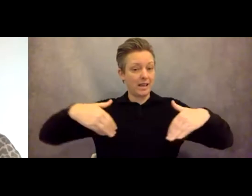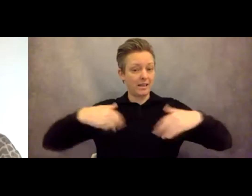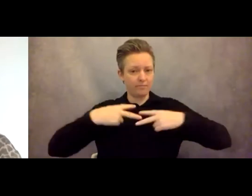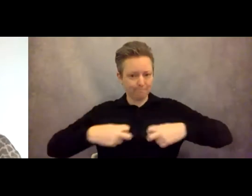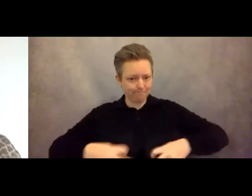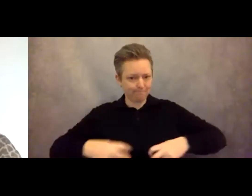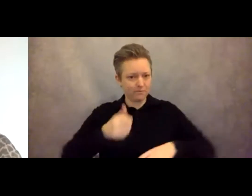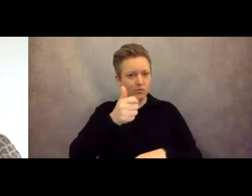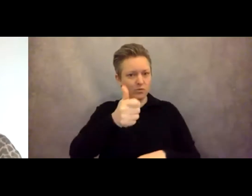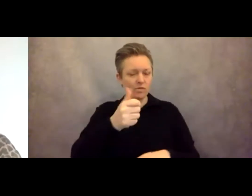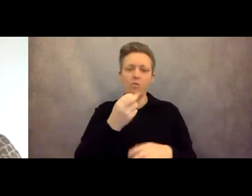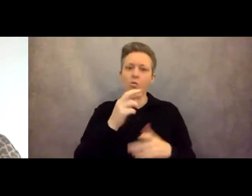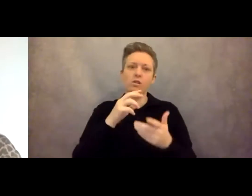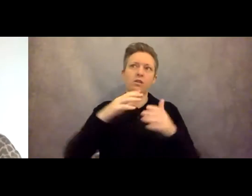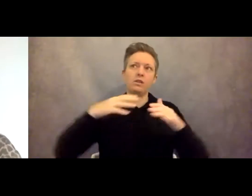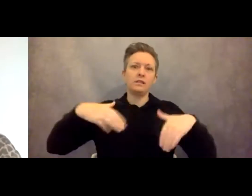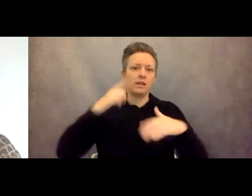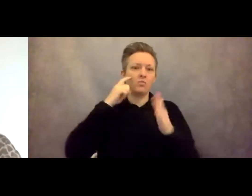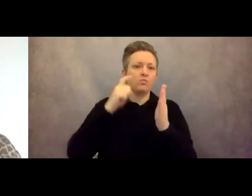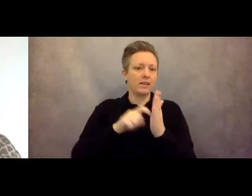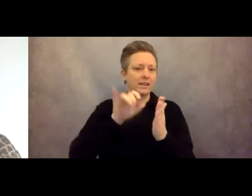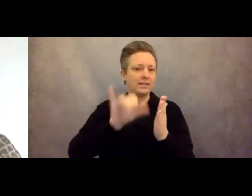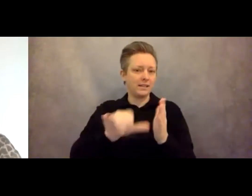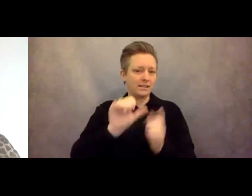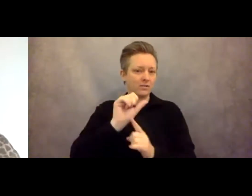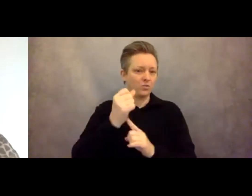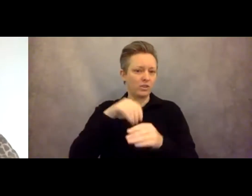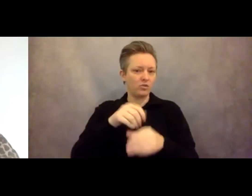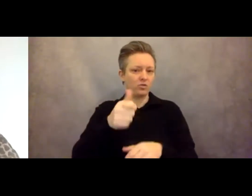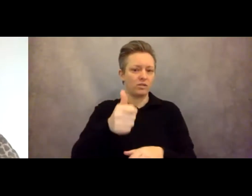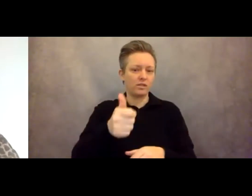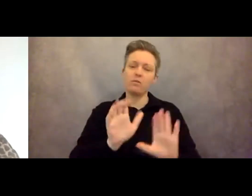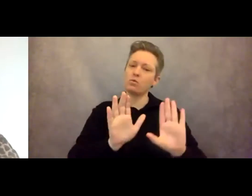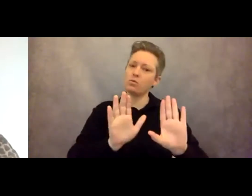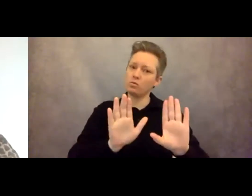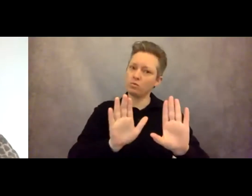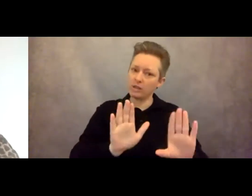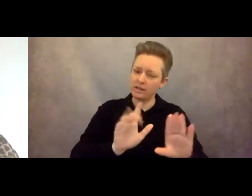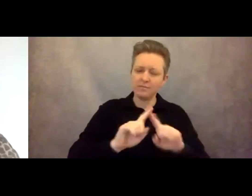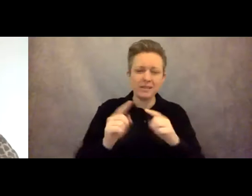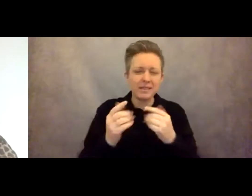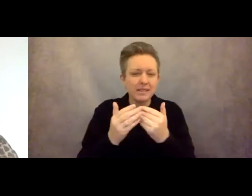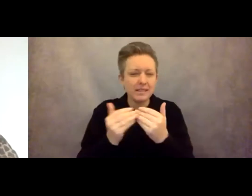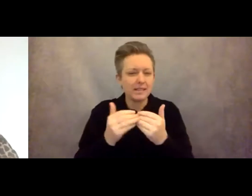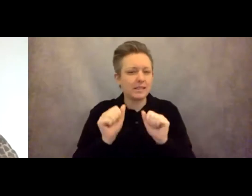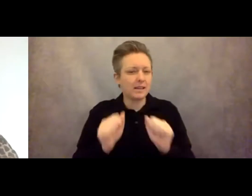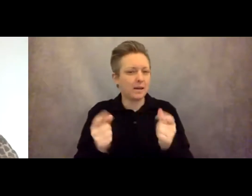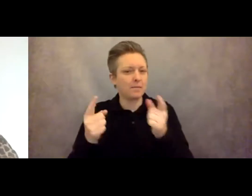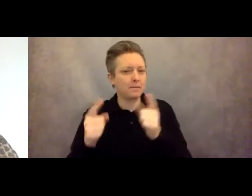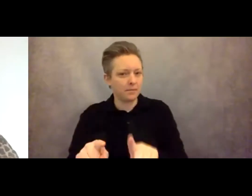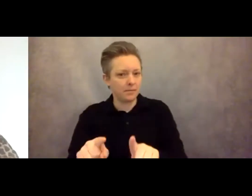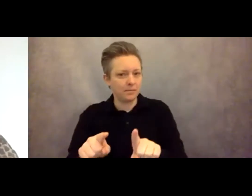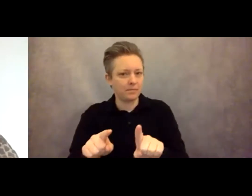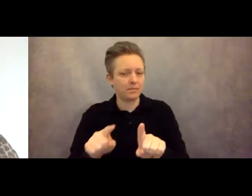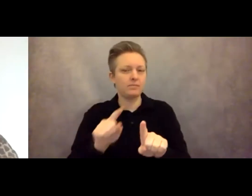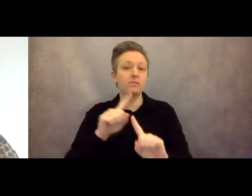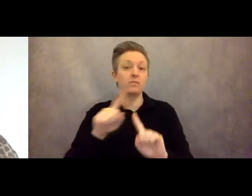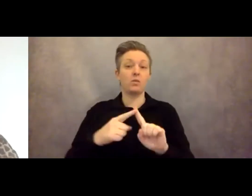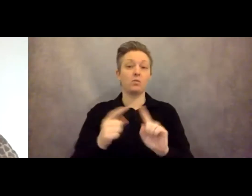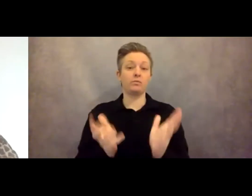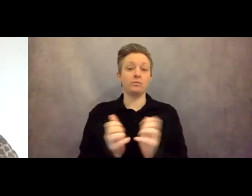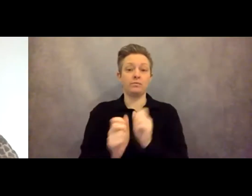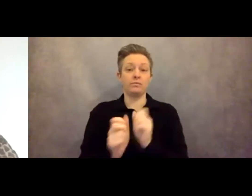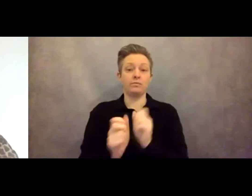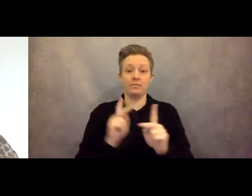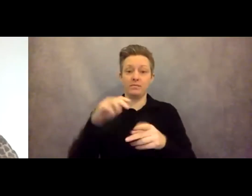in this work, especially because the folks we tend to talk about our work with are also in this work, or they do